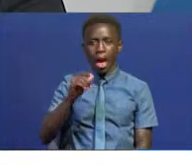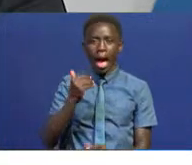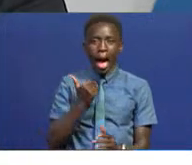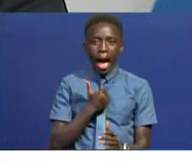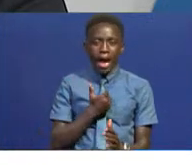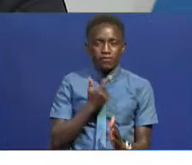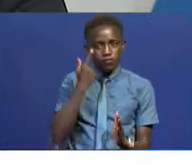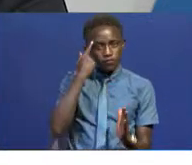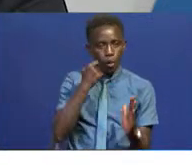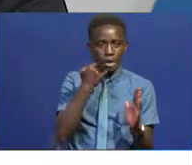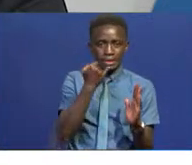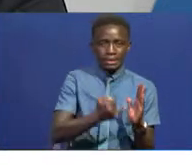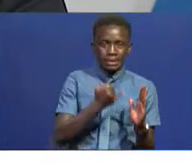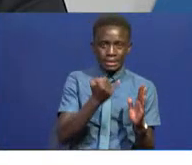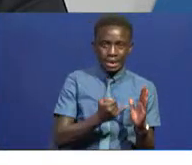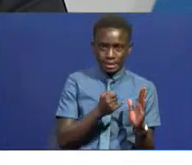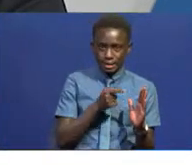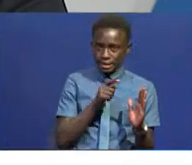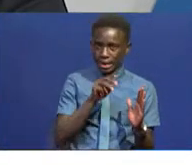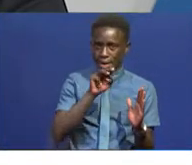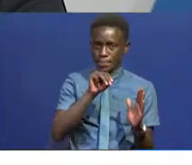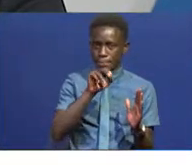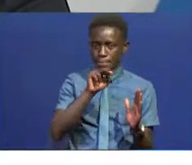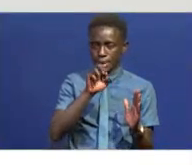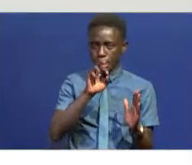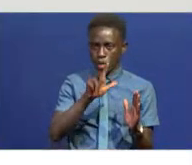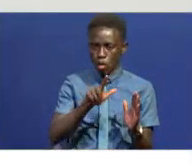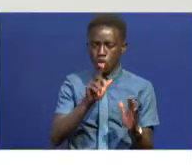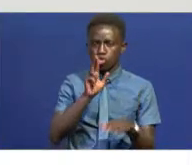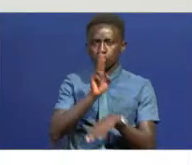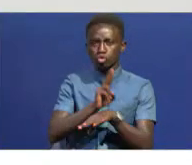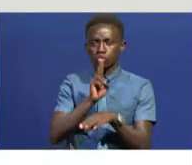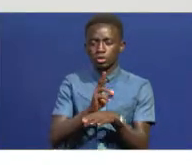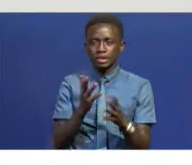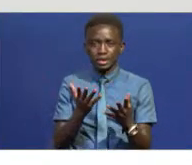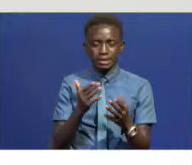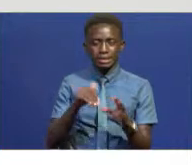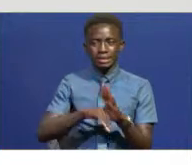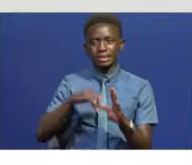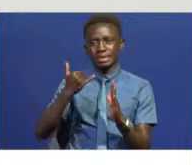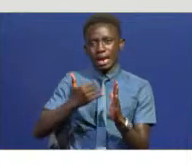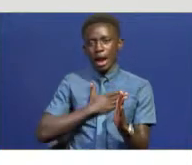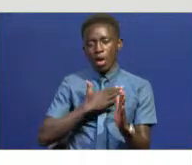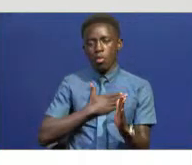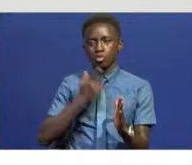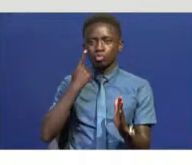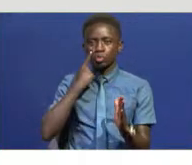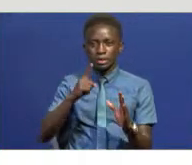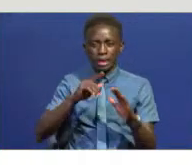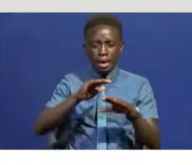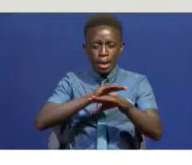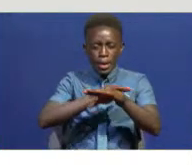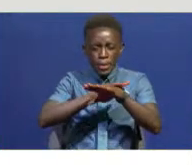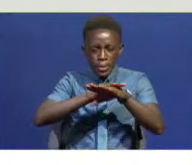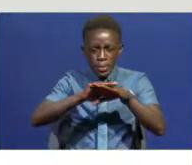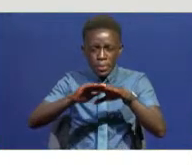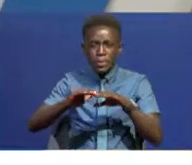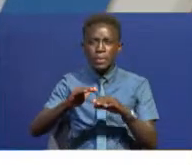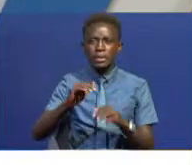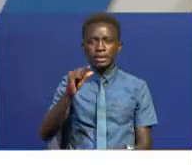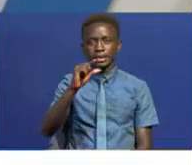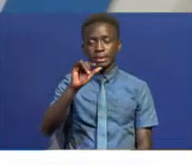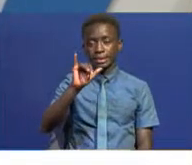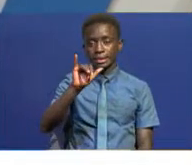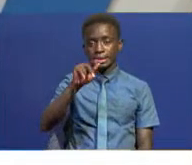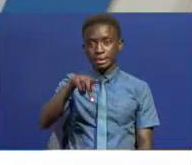used in our industries, the limestone, the gypsum, pozzolana, and the like. Mostly when